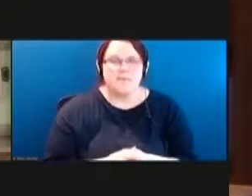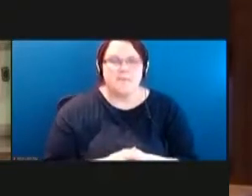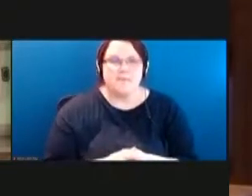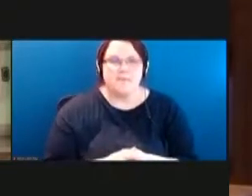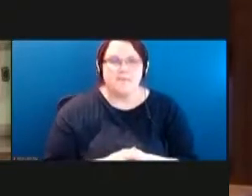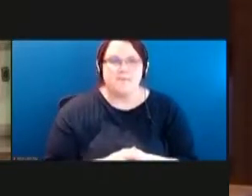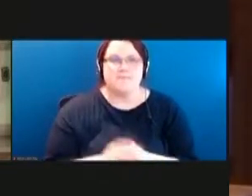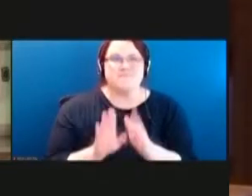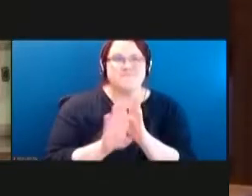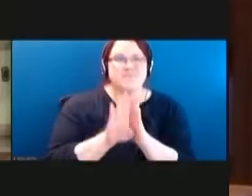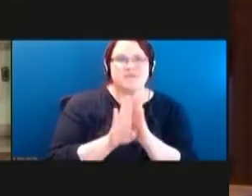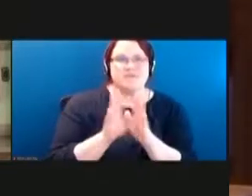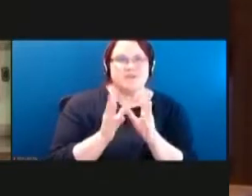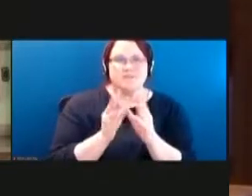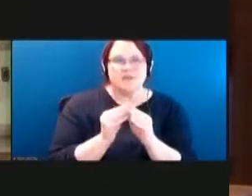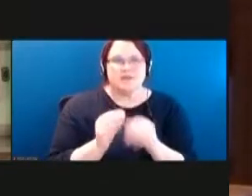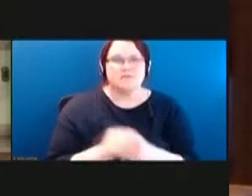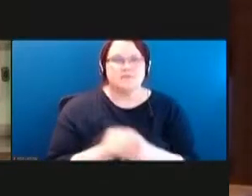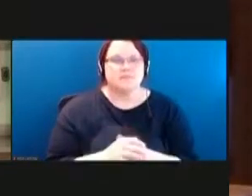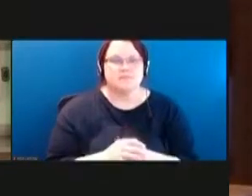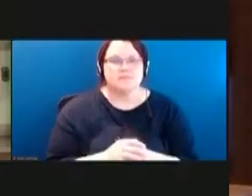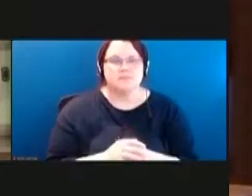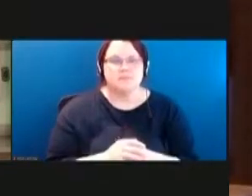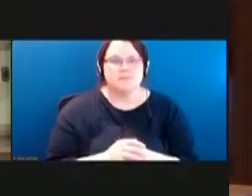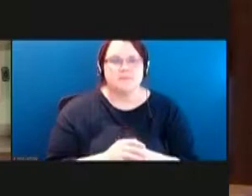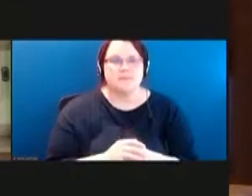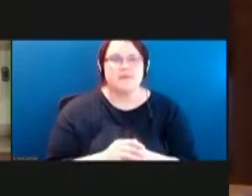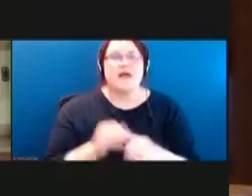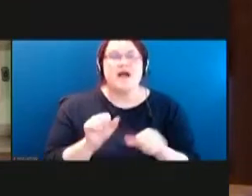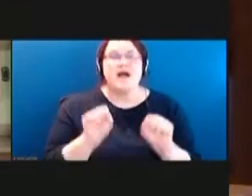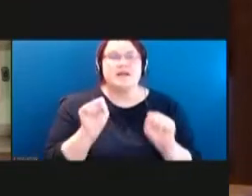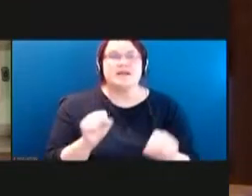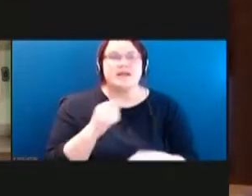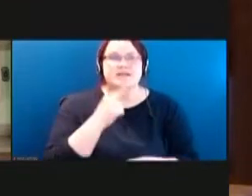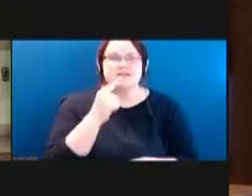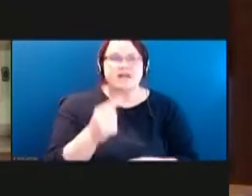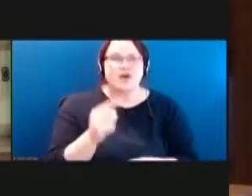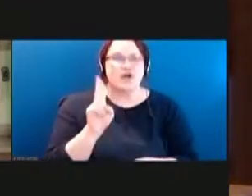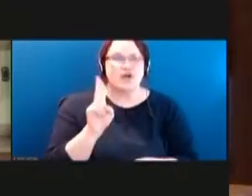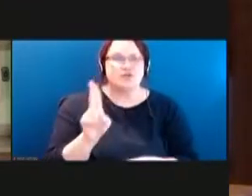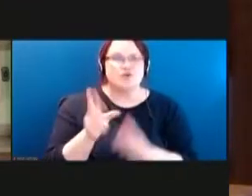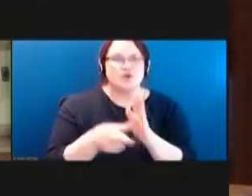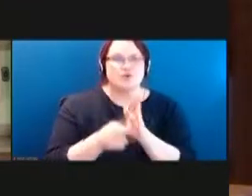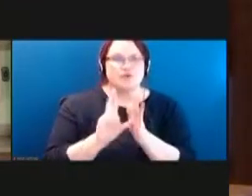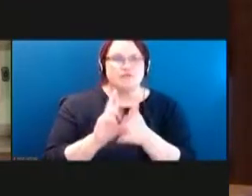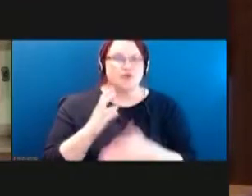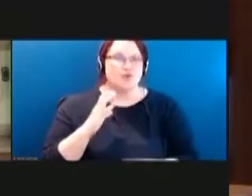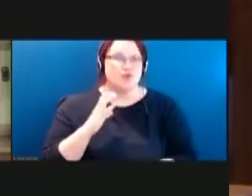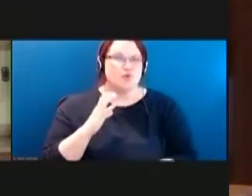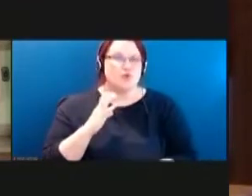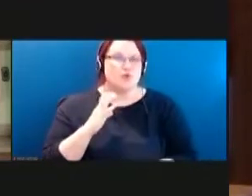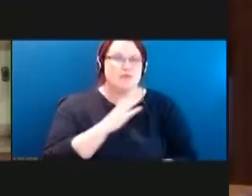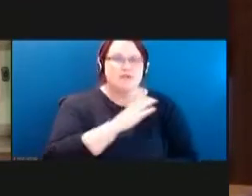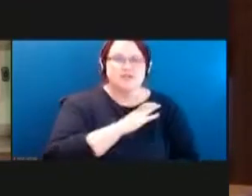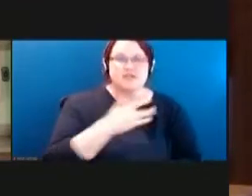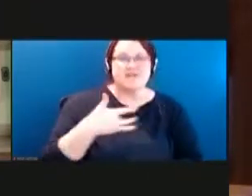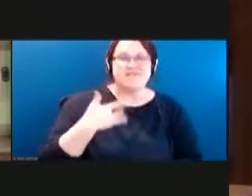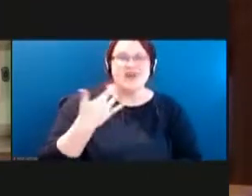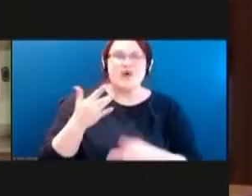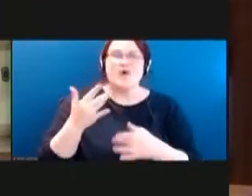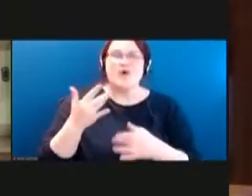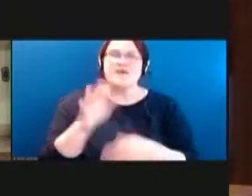development meeting. What I can tell you is that the Historic Review Commission felt that this property was